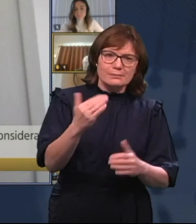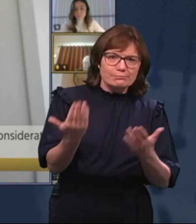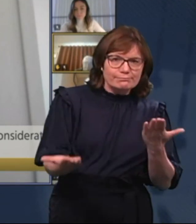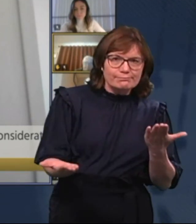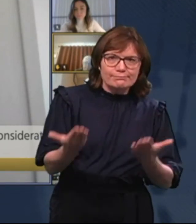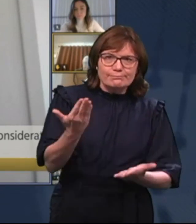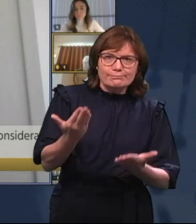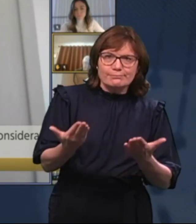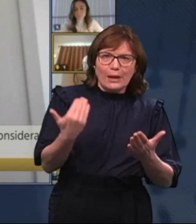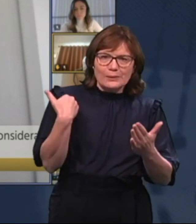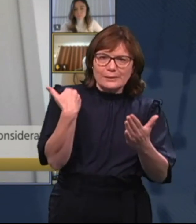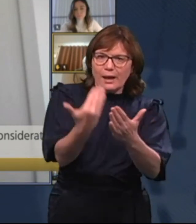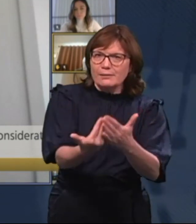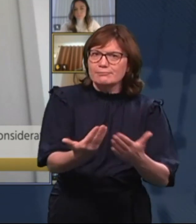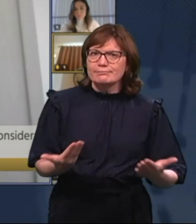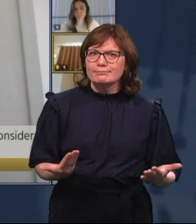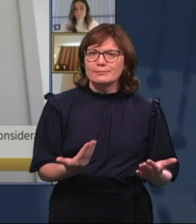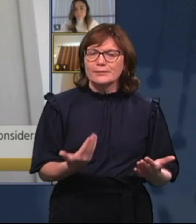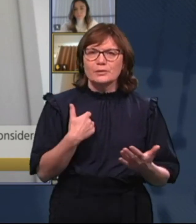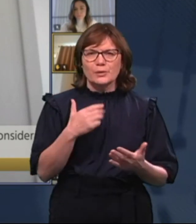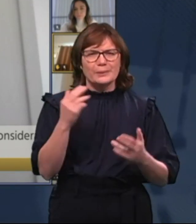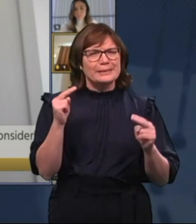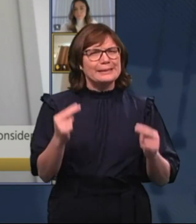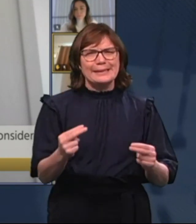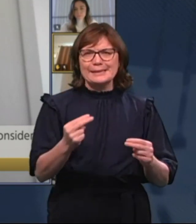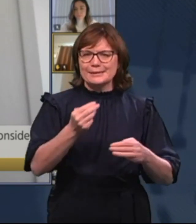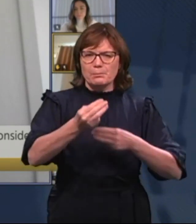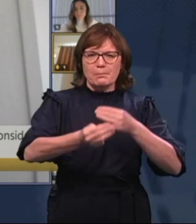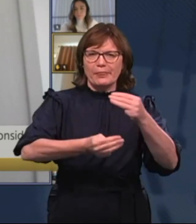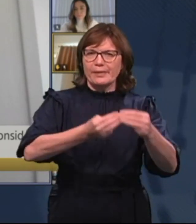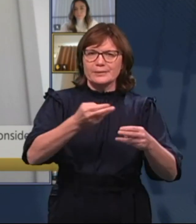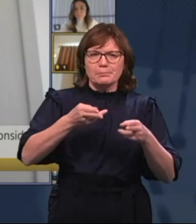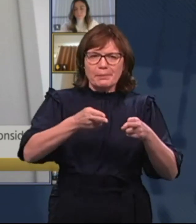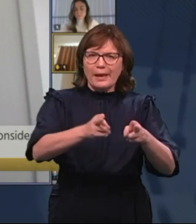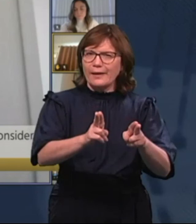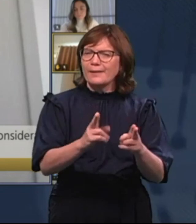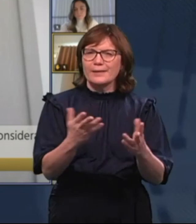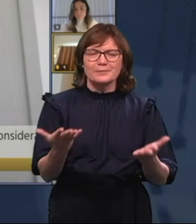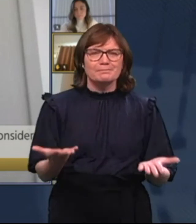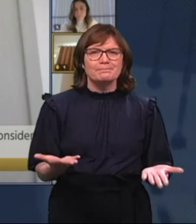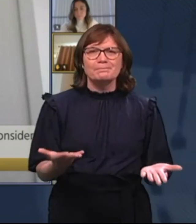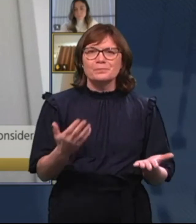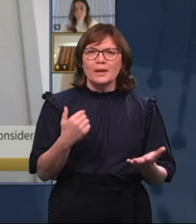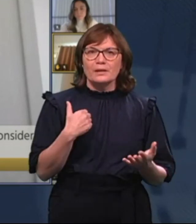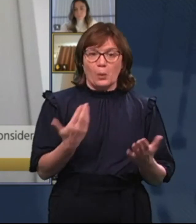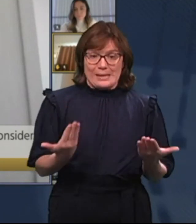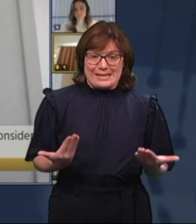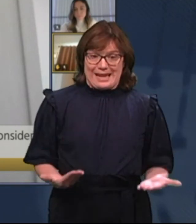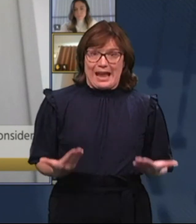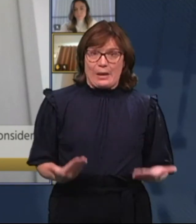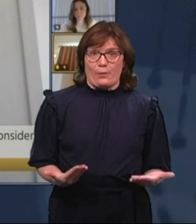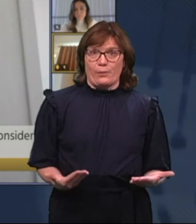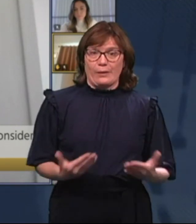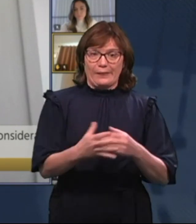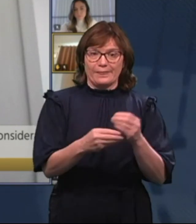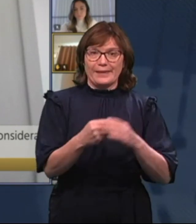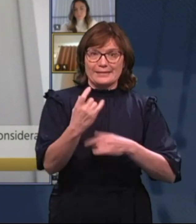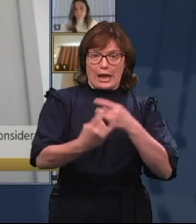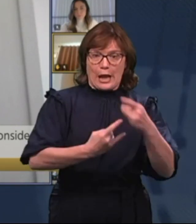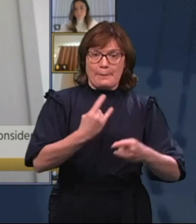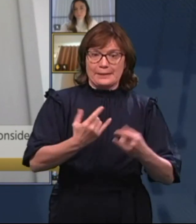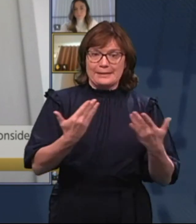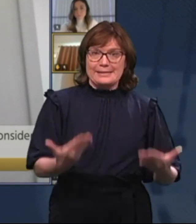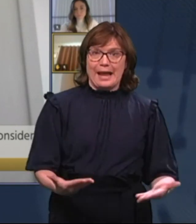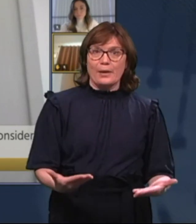there has to be some sort of things put in place, because the things that are cropping up for me now are absolutely completely different